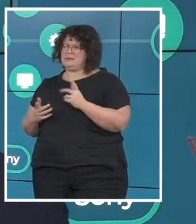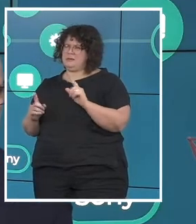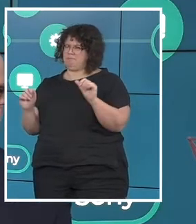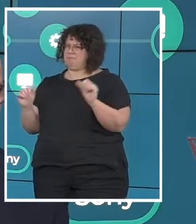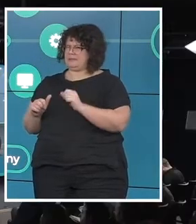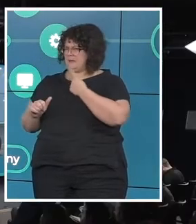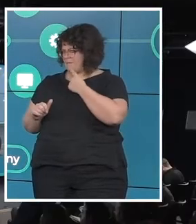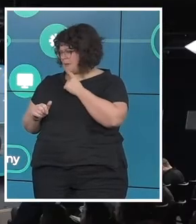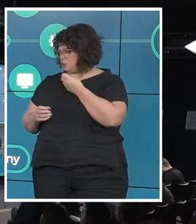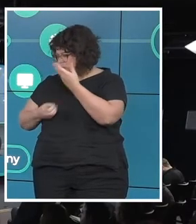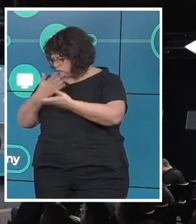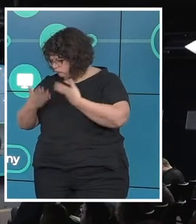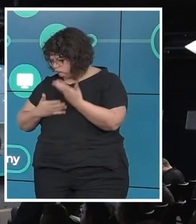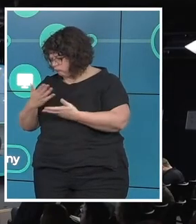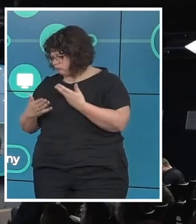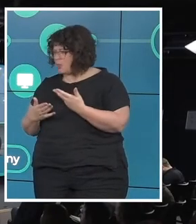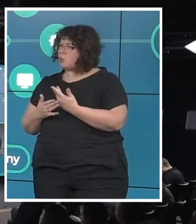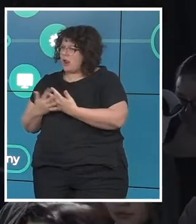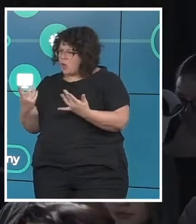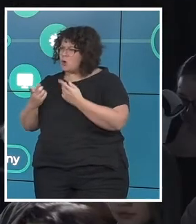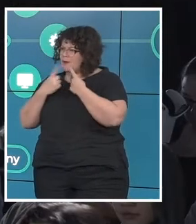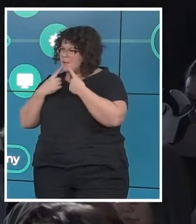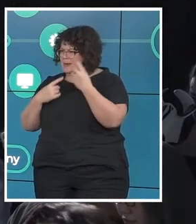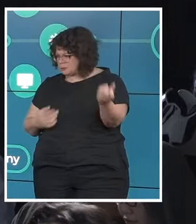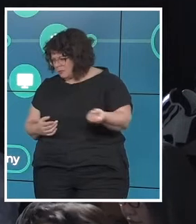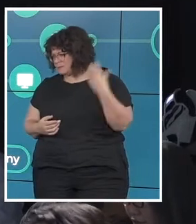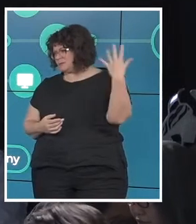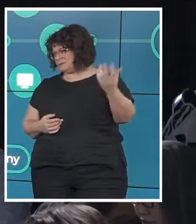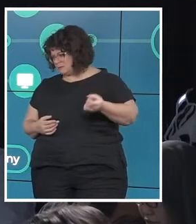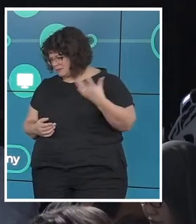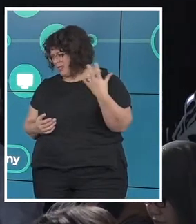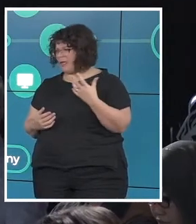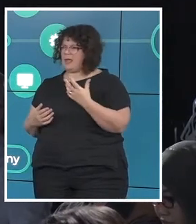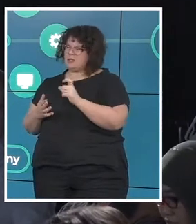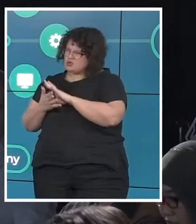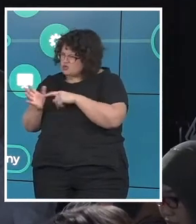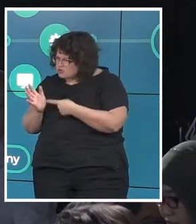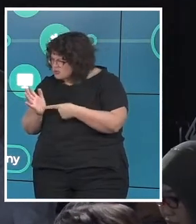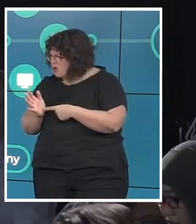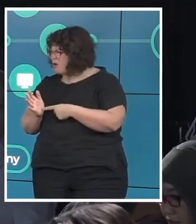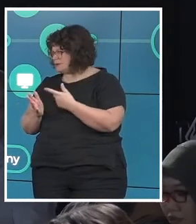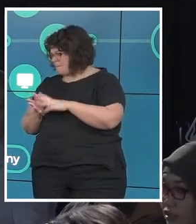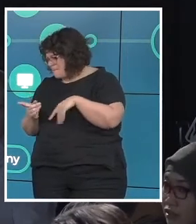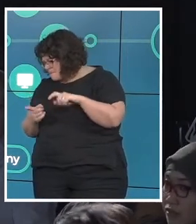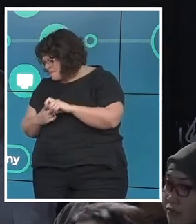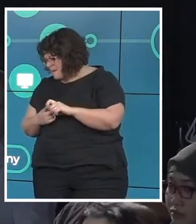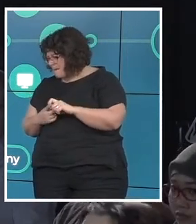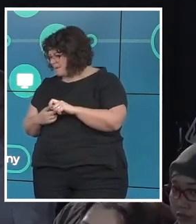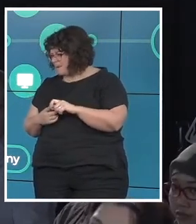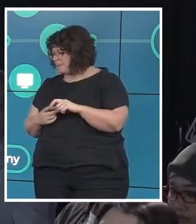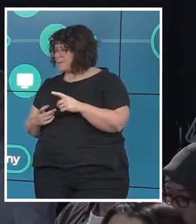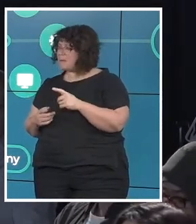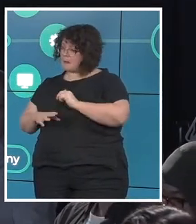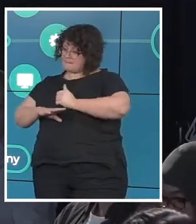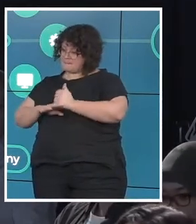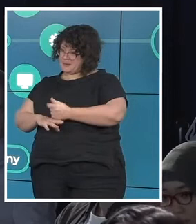charts and maps and other things. So as long as you've got the basic message across that there was 7 or 8 different groups of information, they picked off the 2 most important ones, explained